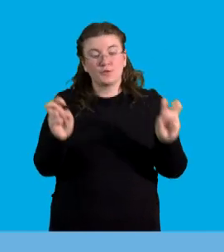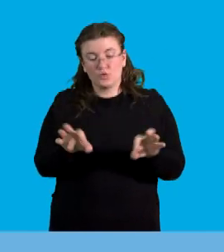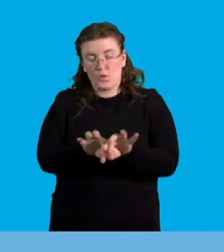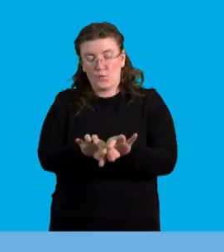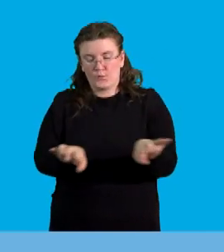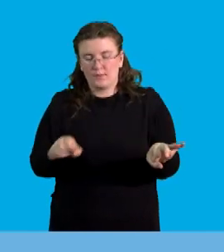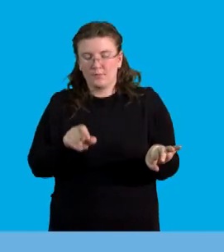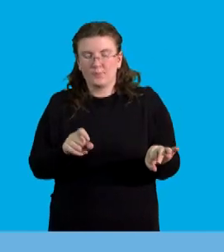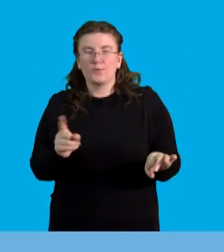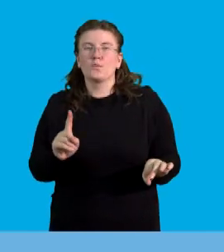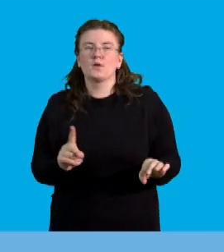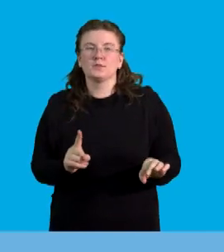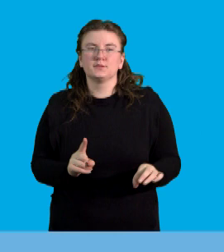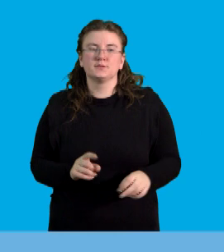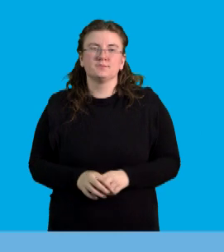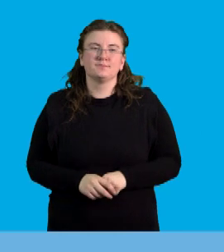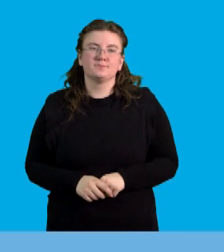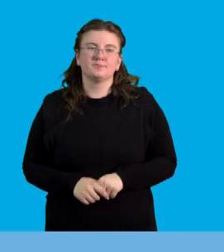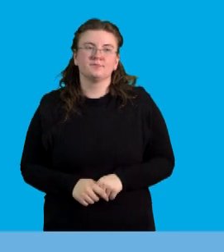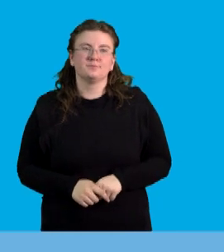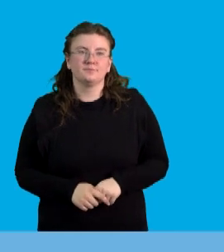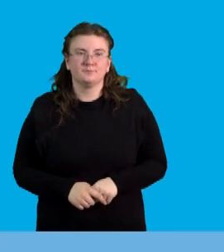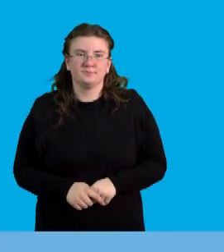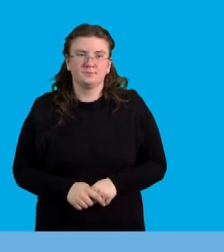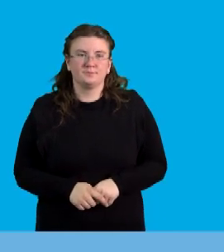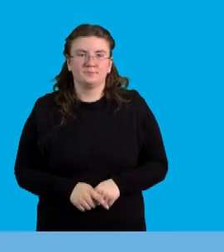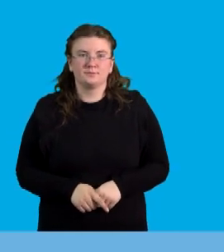an electrical conductor is. And that is now